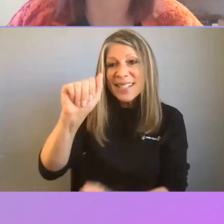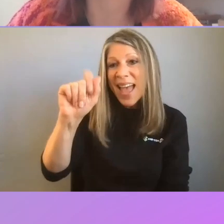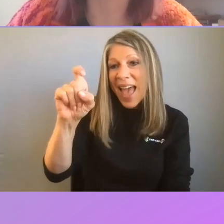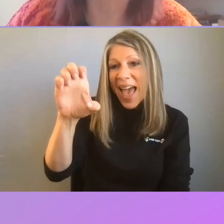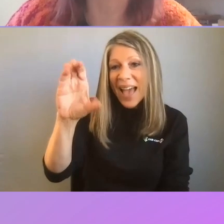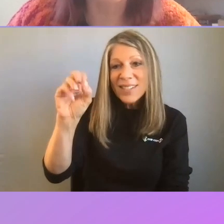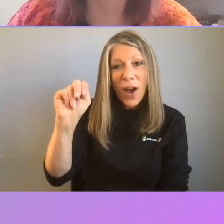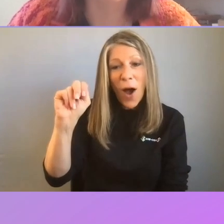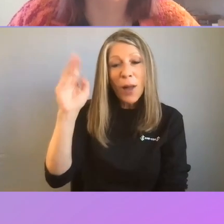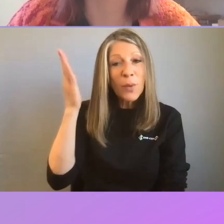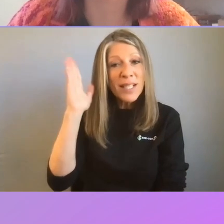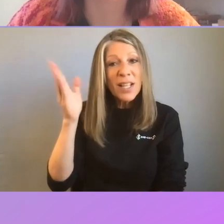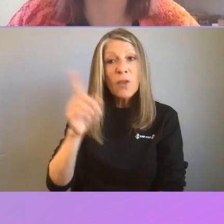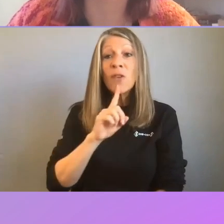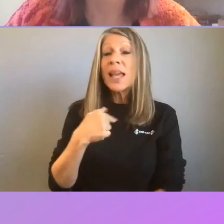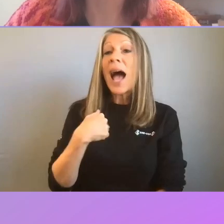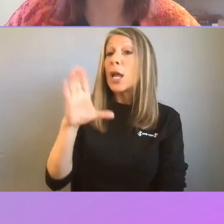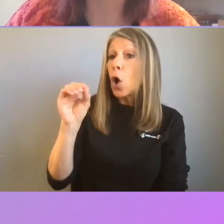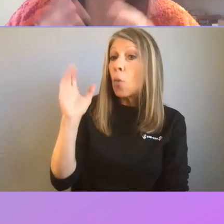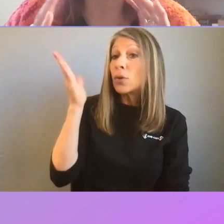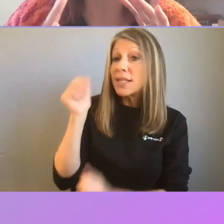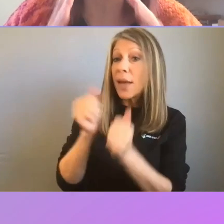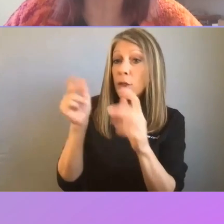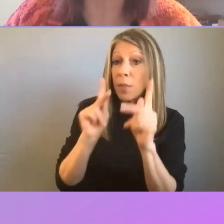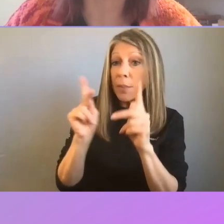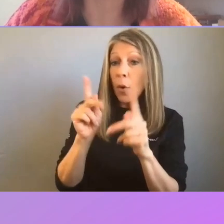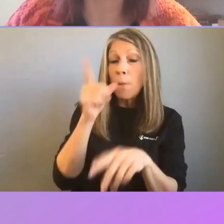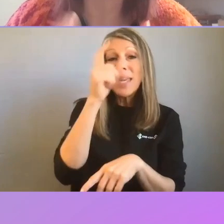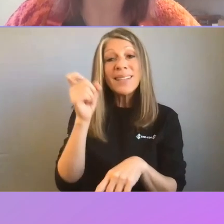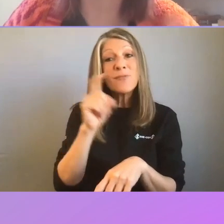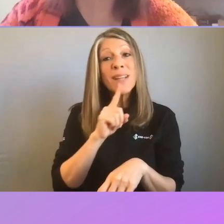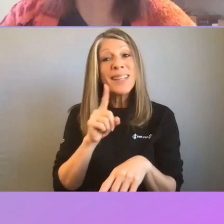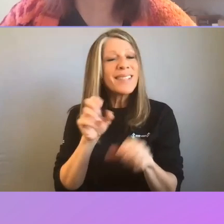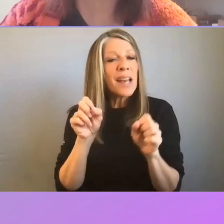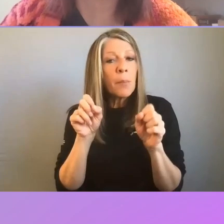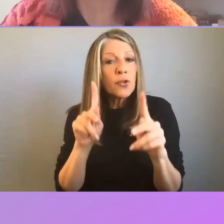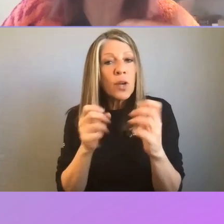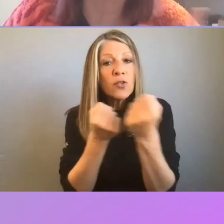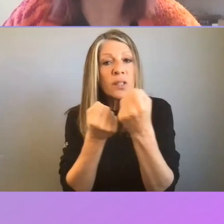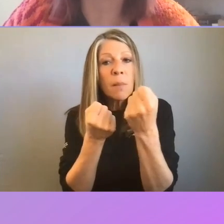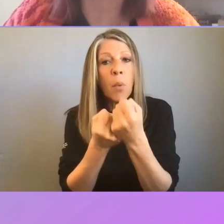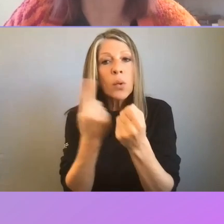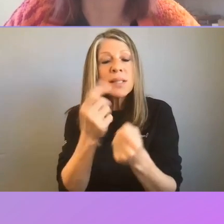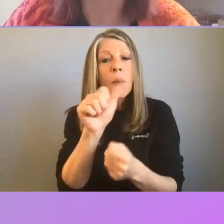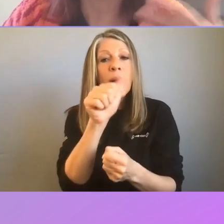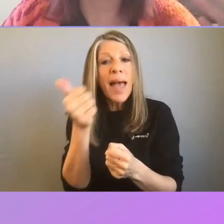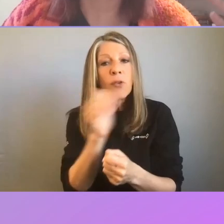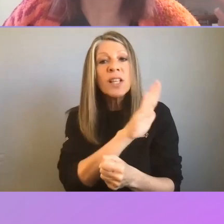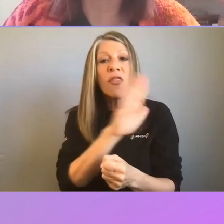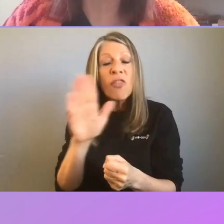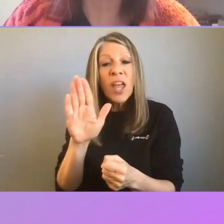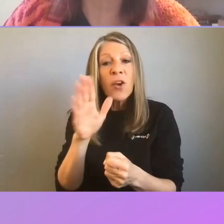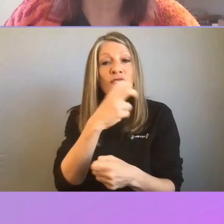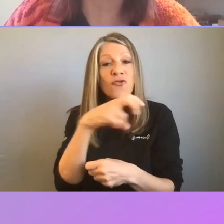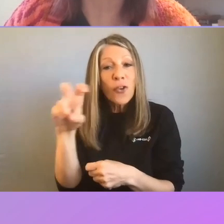presentations I've given have been co-presenting with people, because it's an opportunity to support someone else in their journey